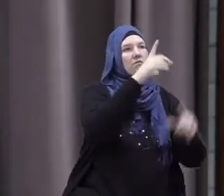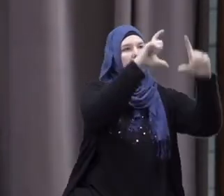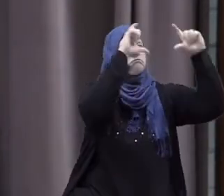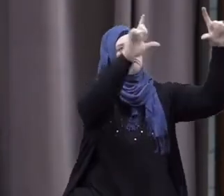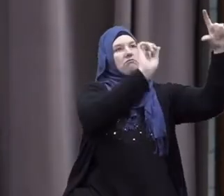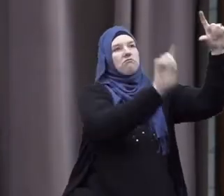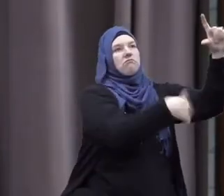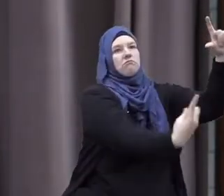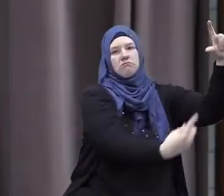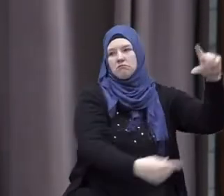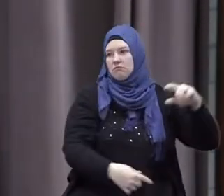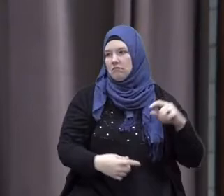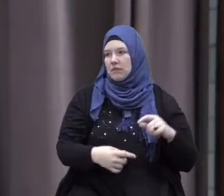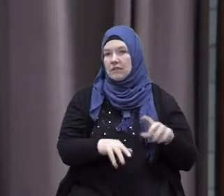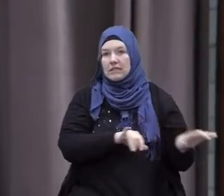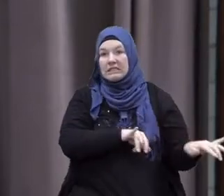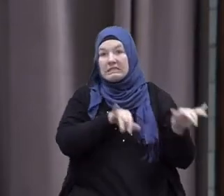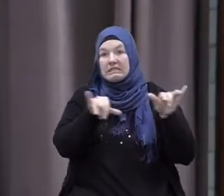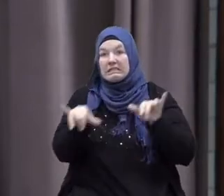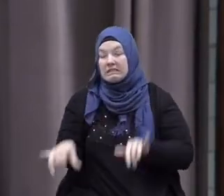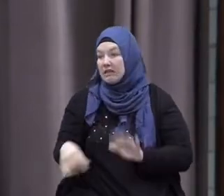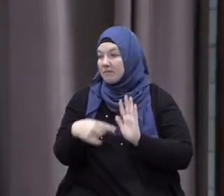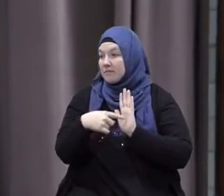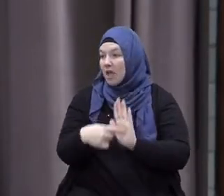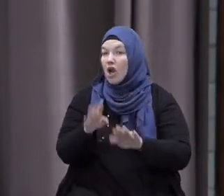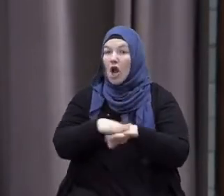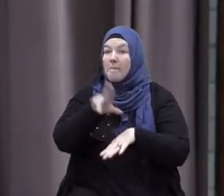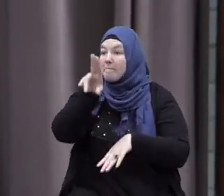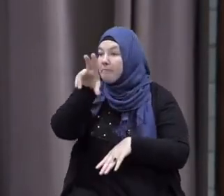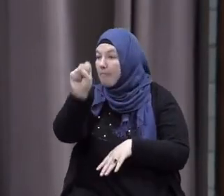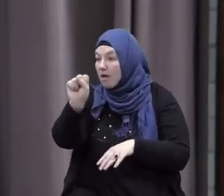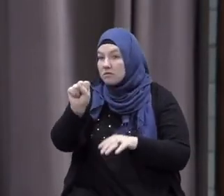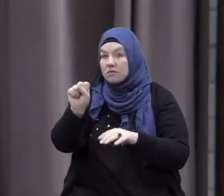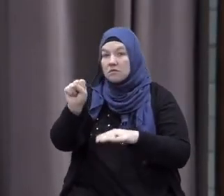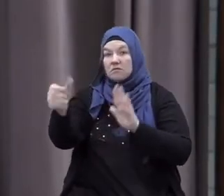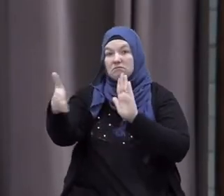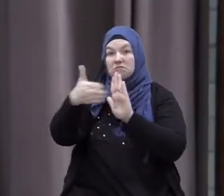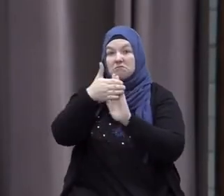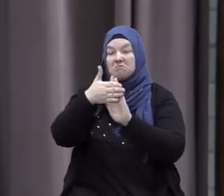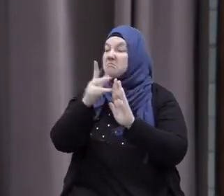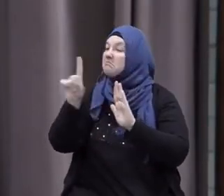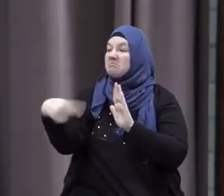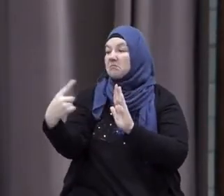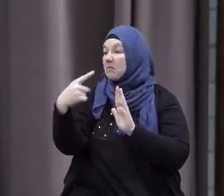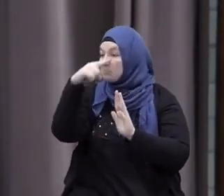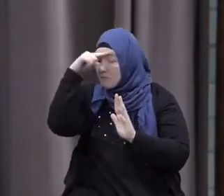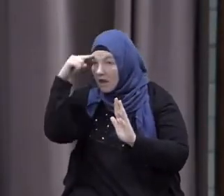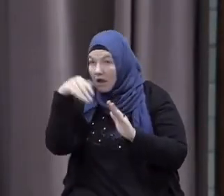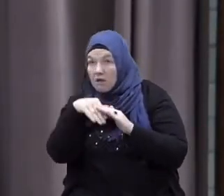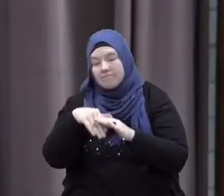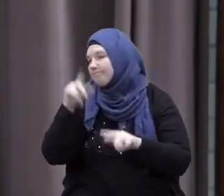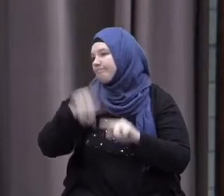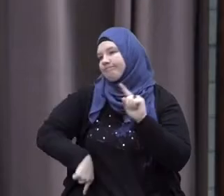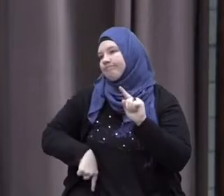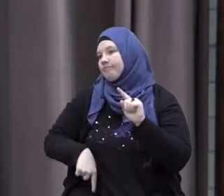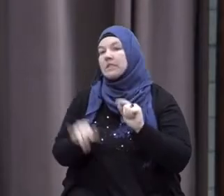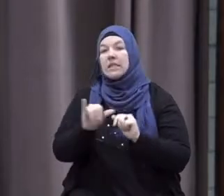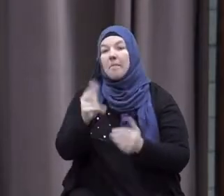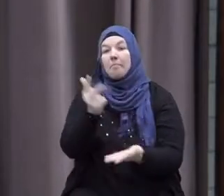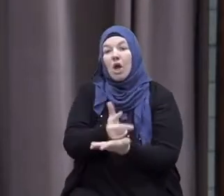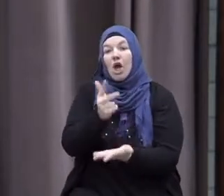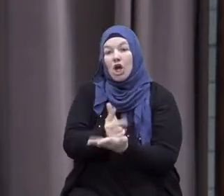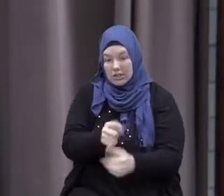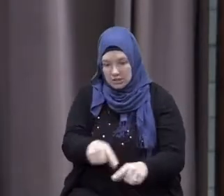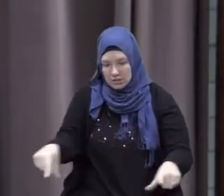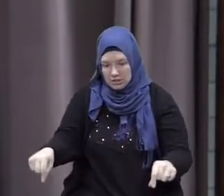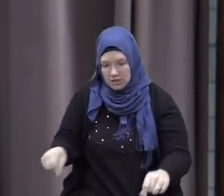only. Same signs are on buses, same signs on parking spots,